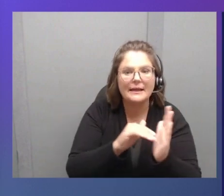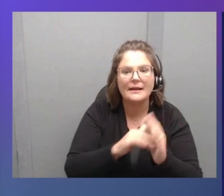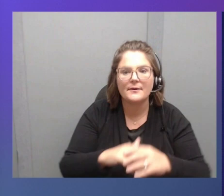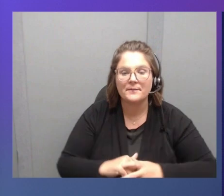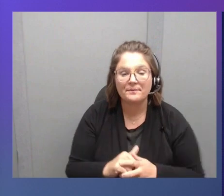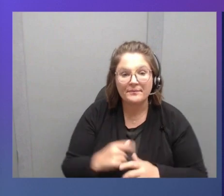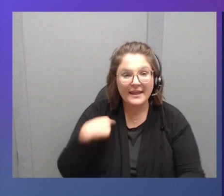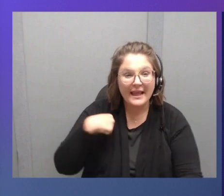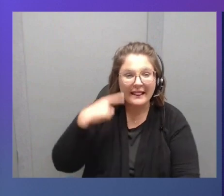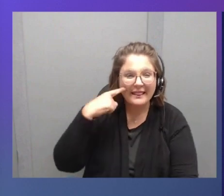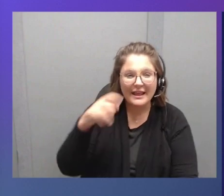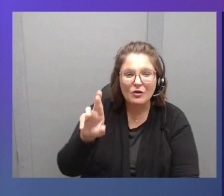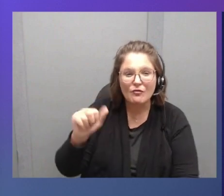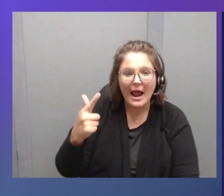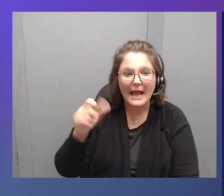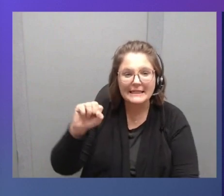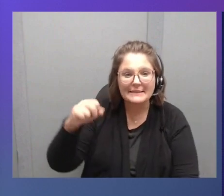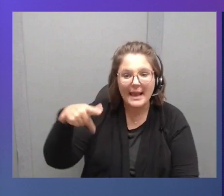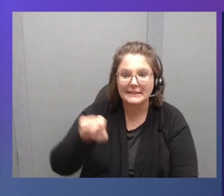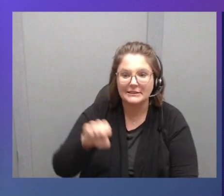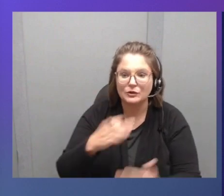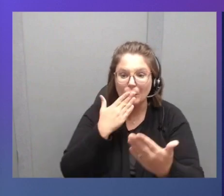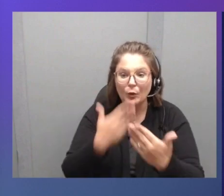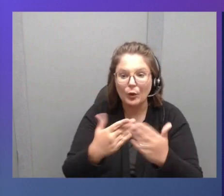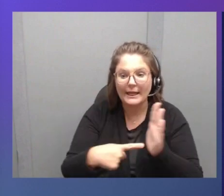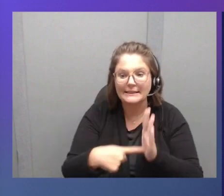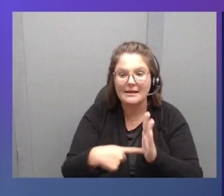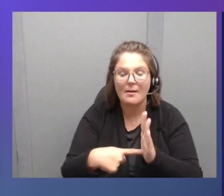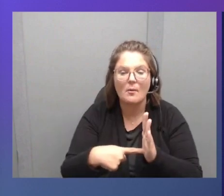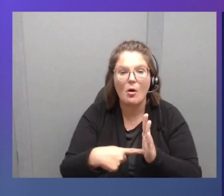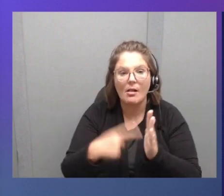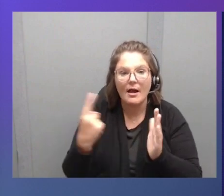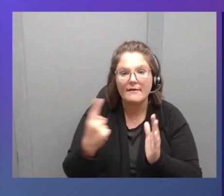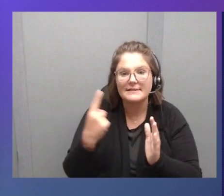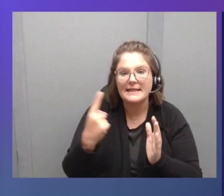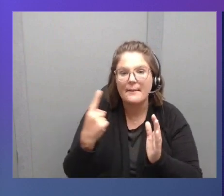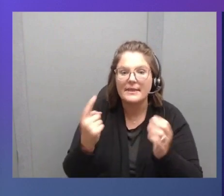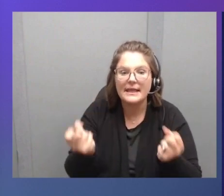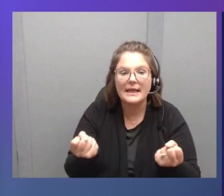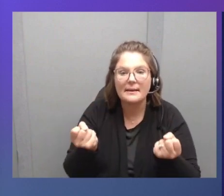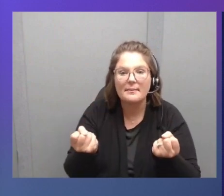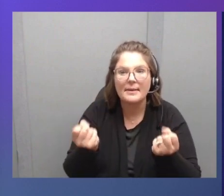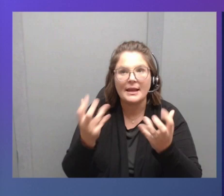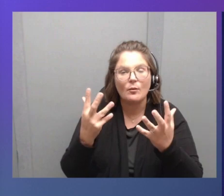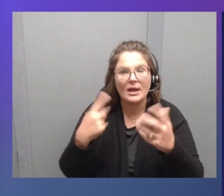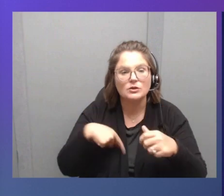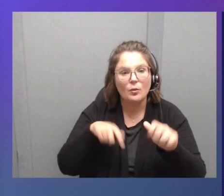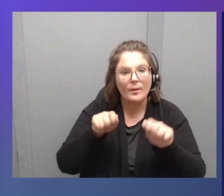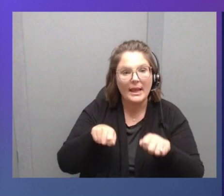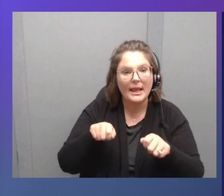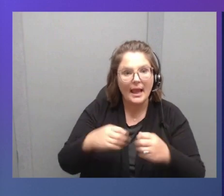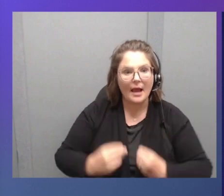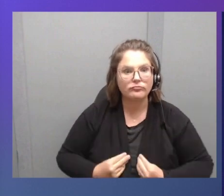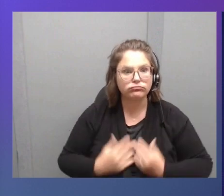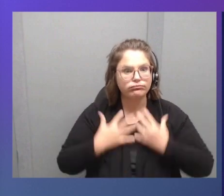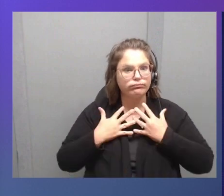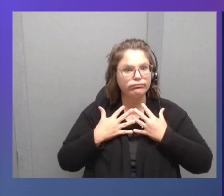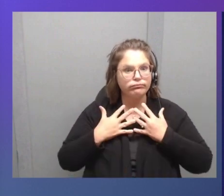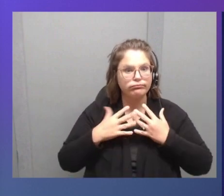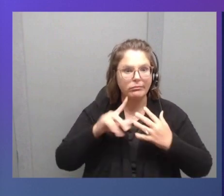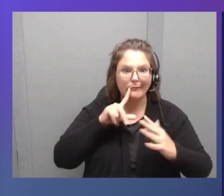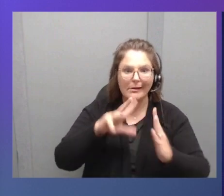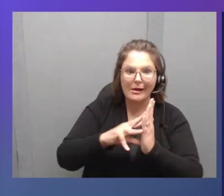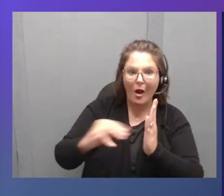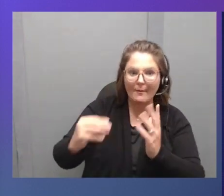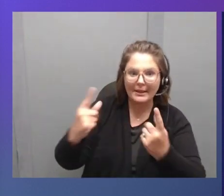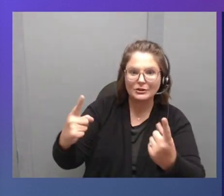is a great example of something that is, in many ways, aspirational and also fully achievable. I actually want to show the